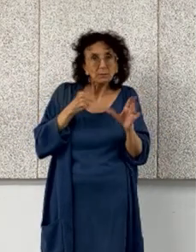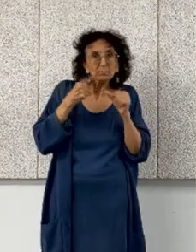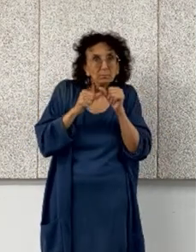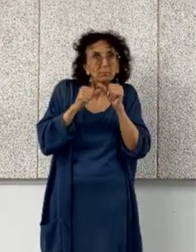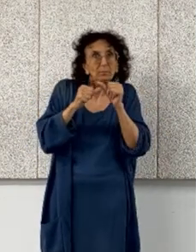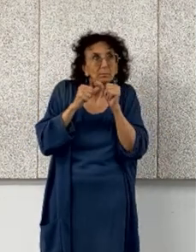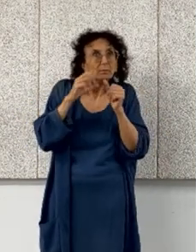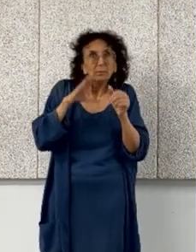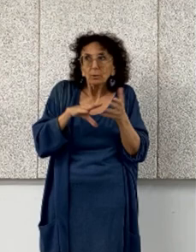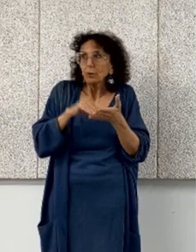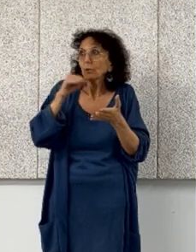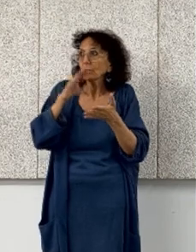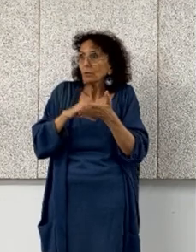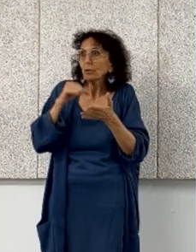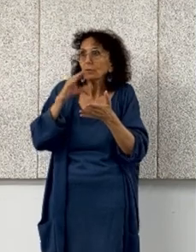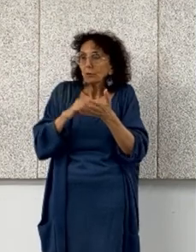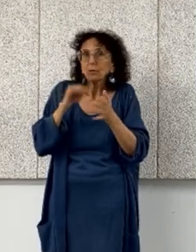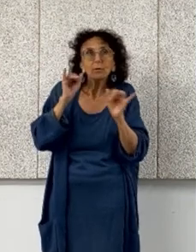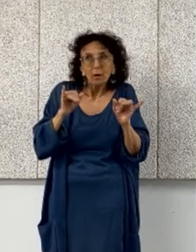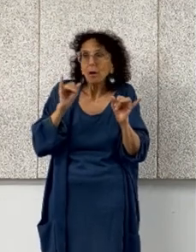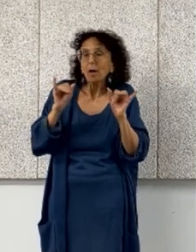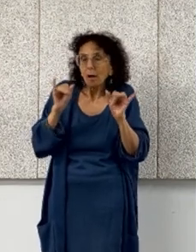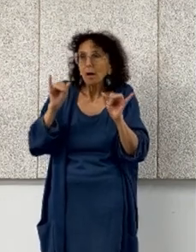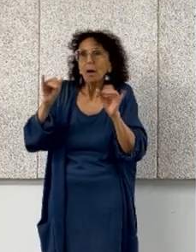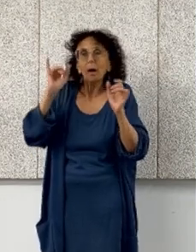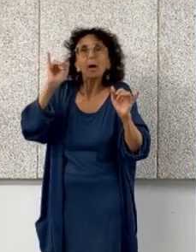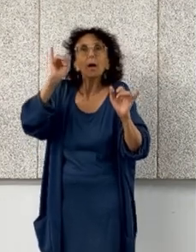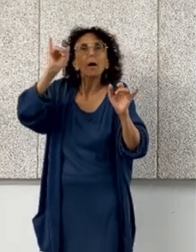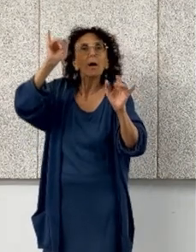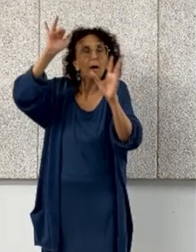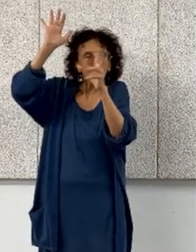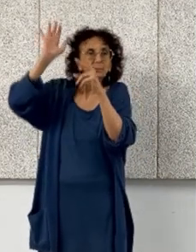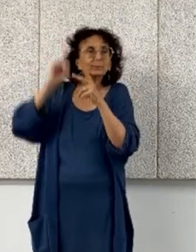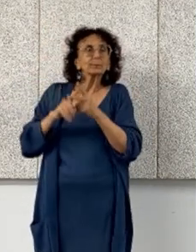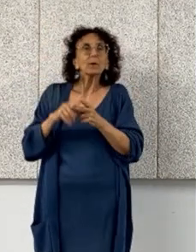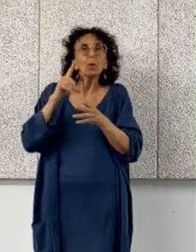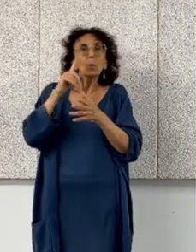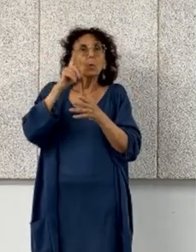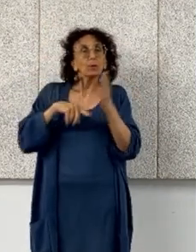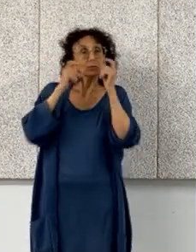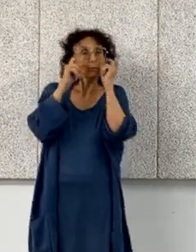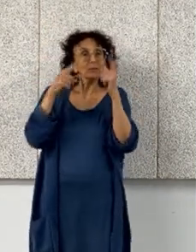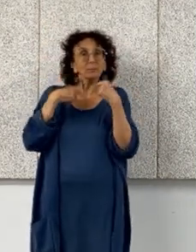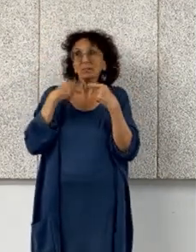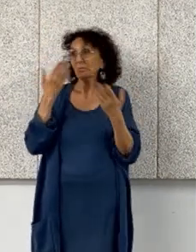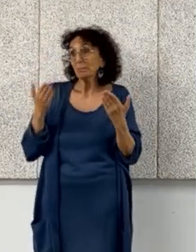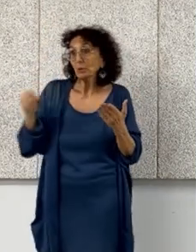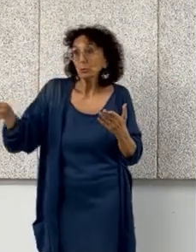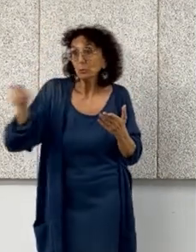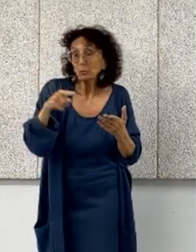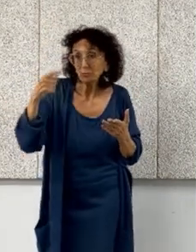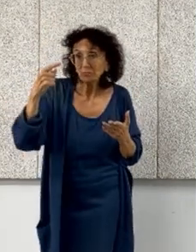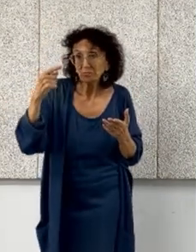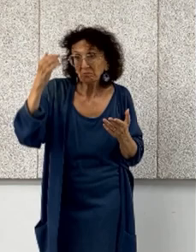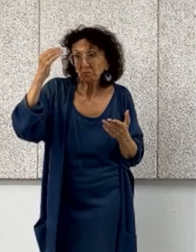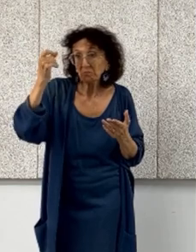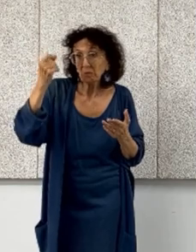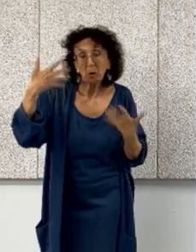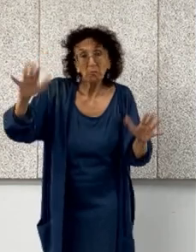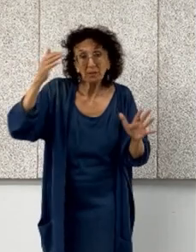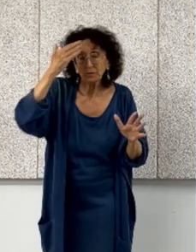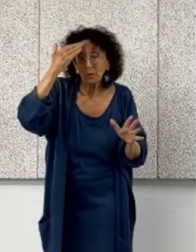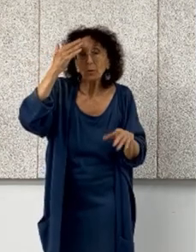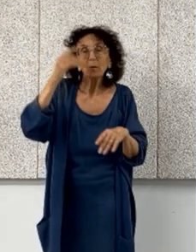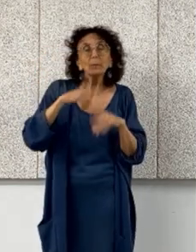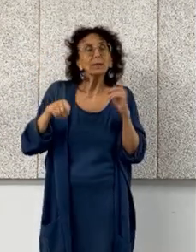One of the things that I guess has been surprising to me, it's really obvious, but it just occurred to me, when